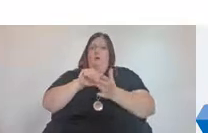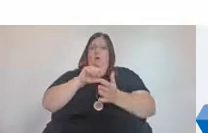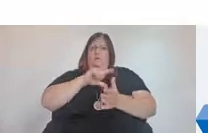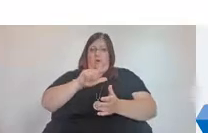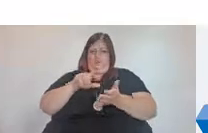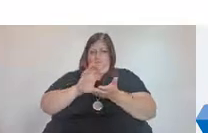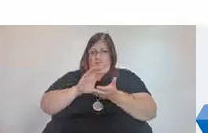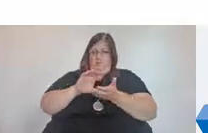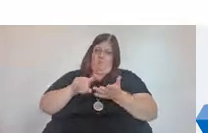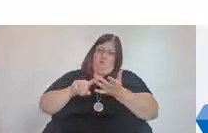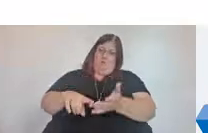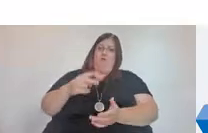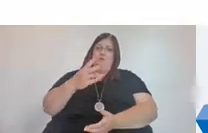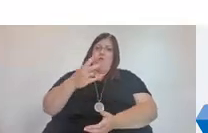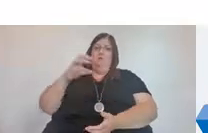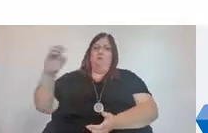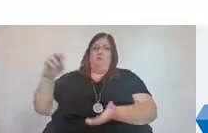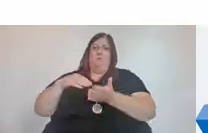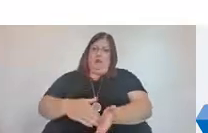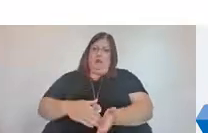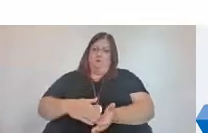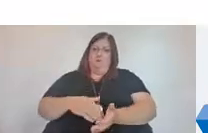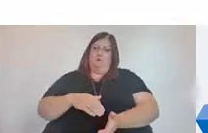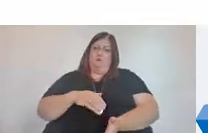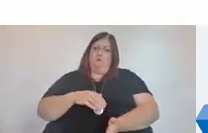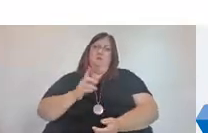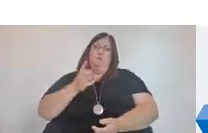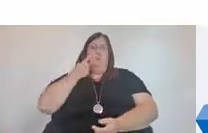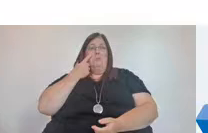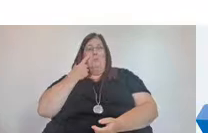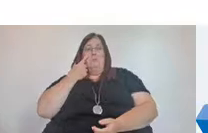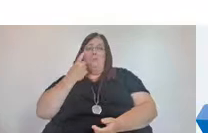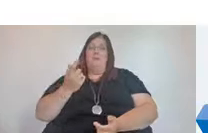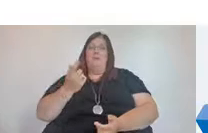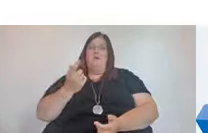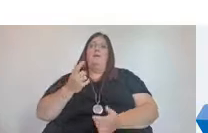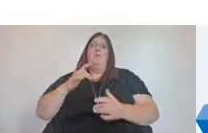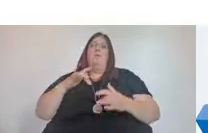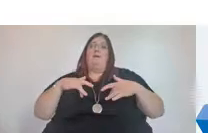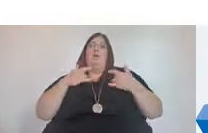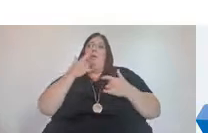actually only 7% of our allocation, and we do believe we can